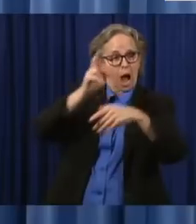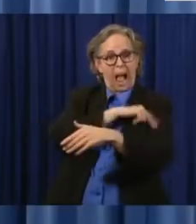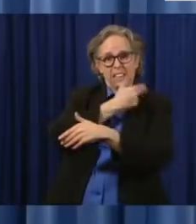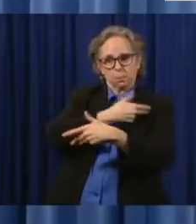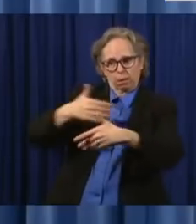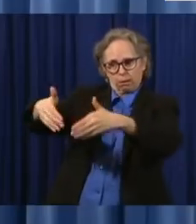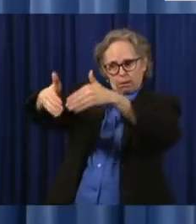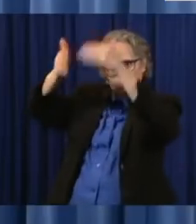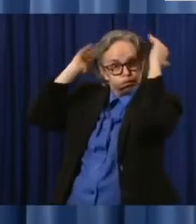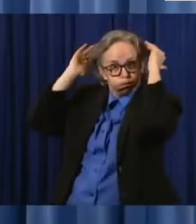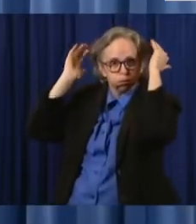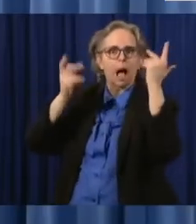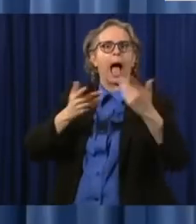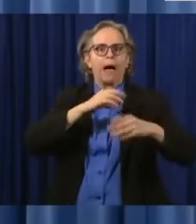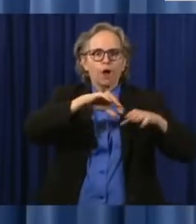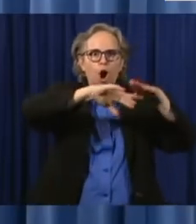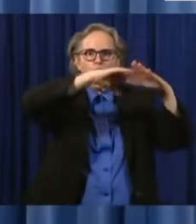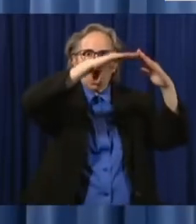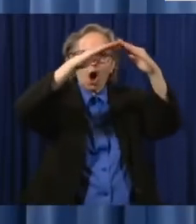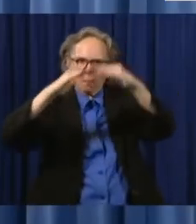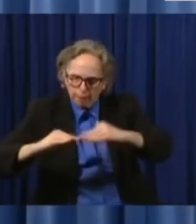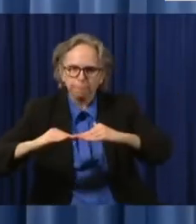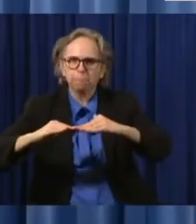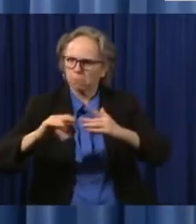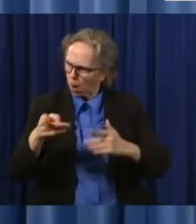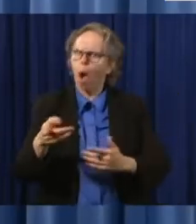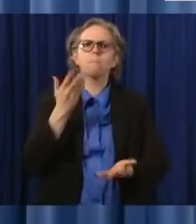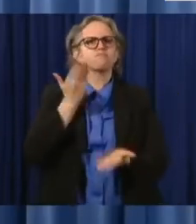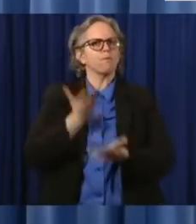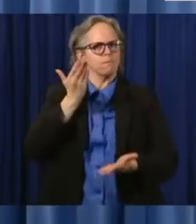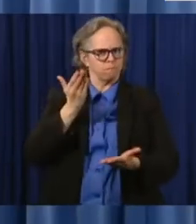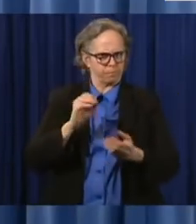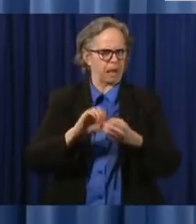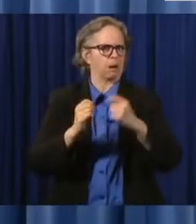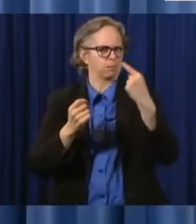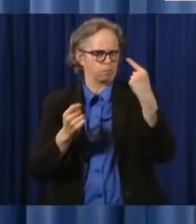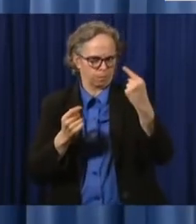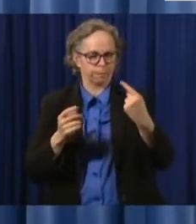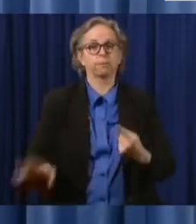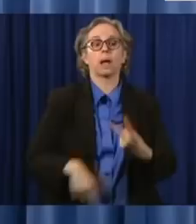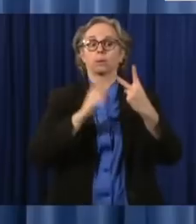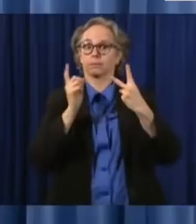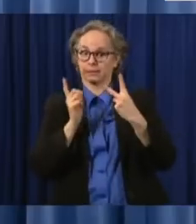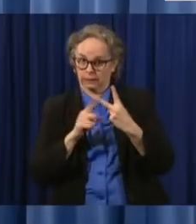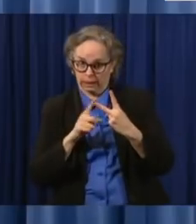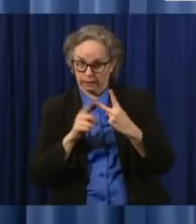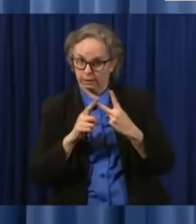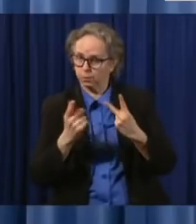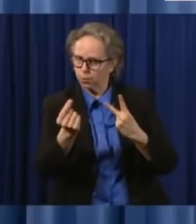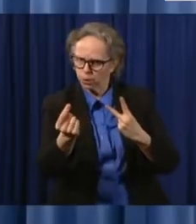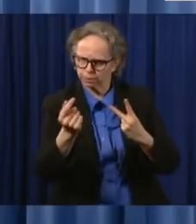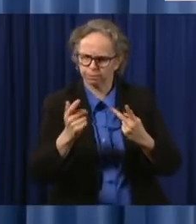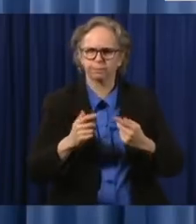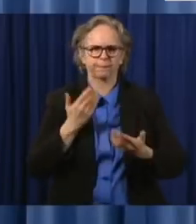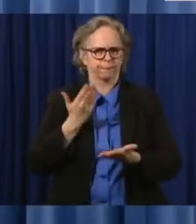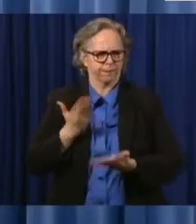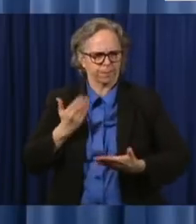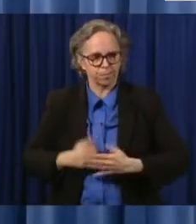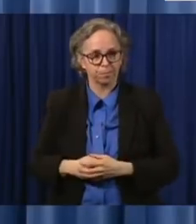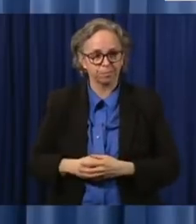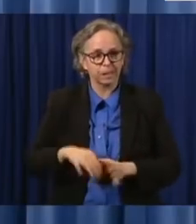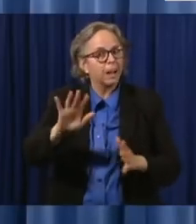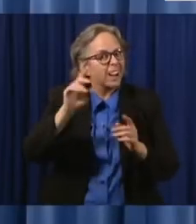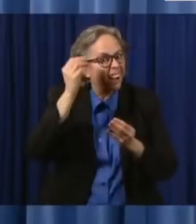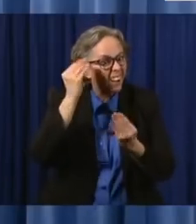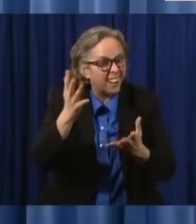you. Number two, a new number for some of us learning it,